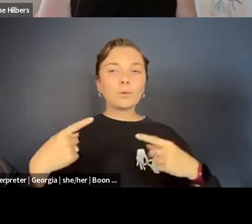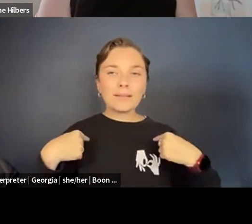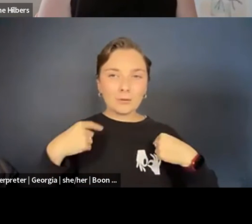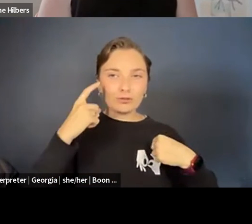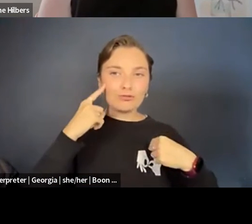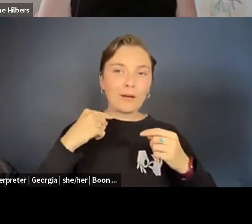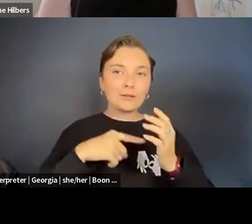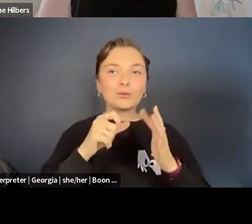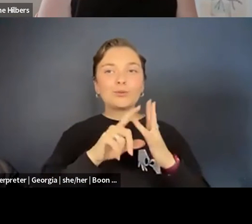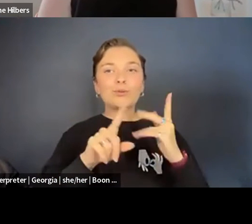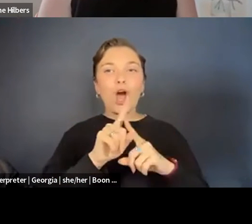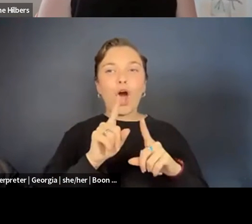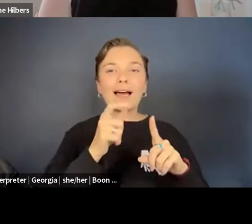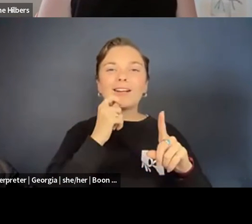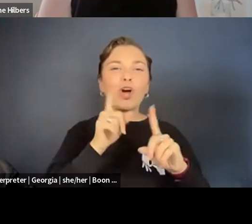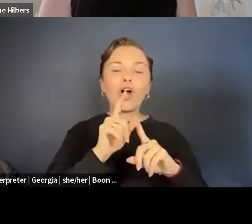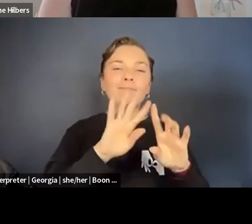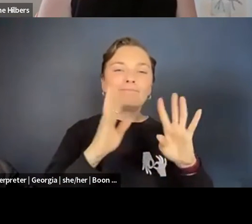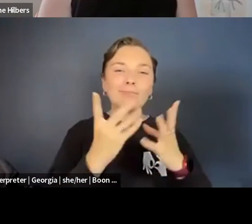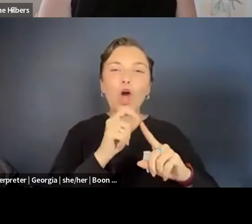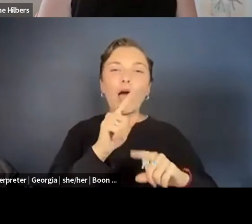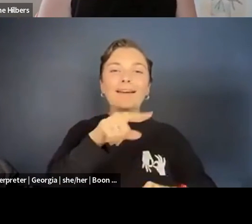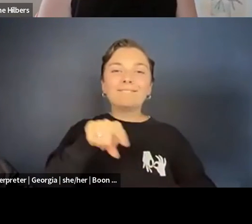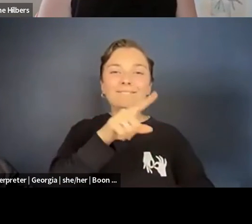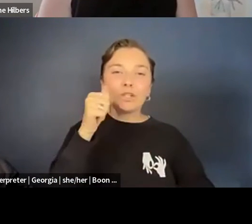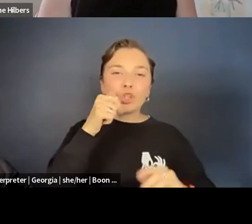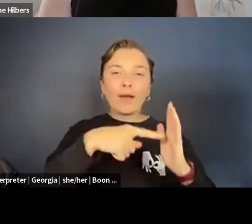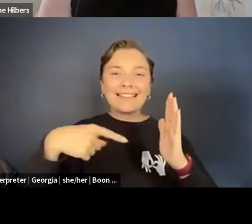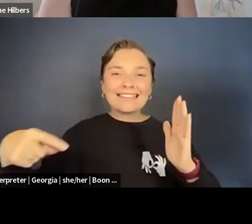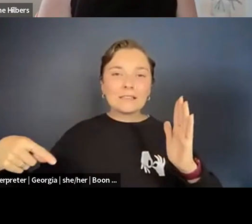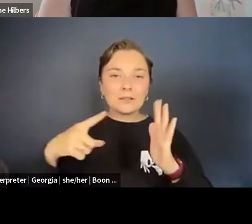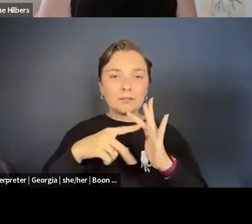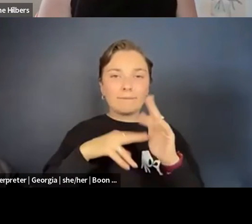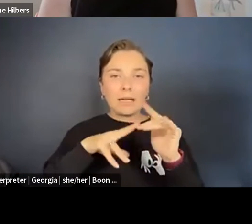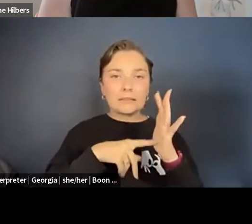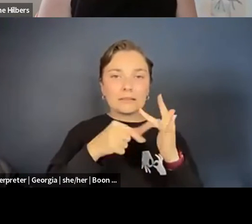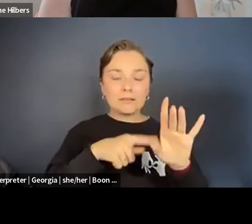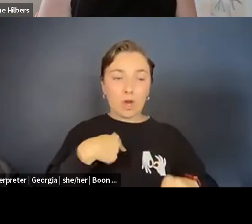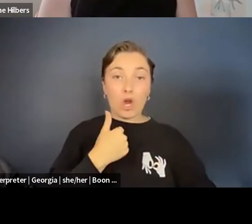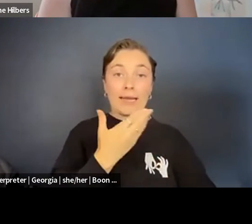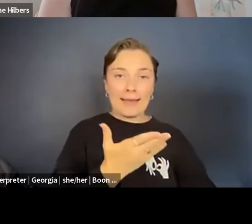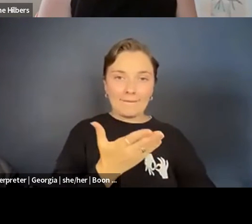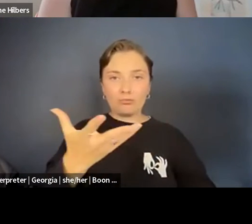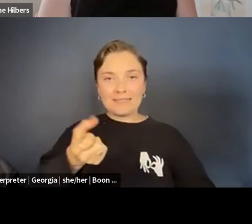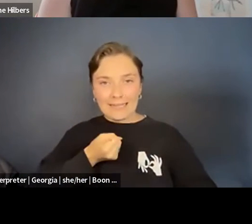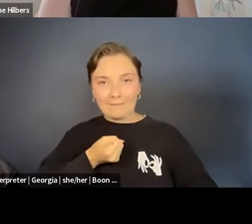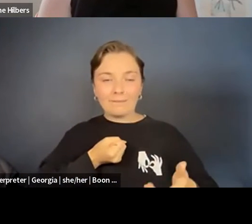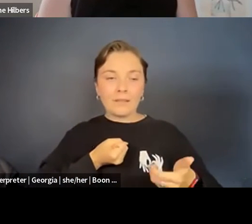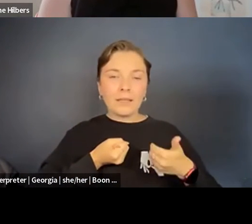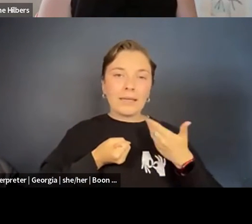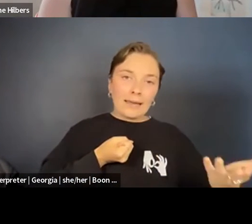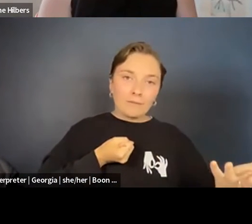trying to do it that way. It's like the infinity symbol. So it's like, you know, I'm giving, they're receiving, they're giving that up,